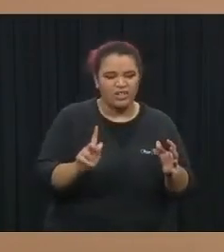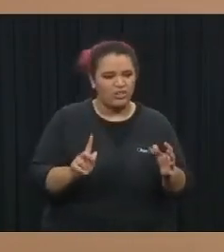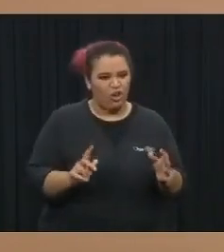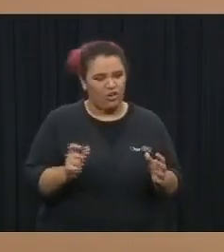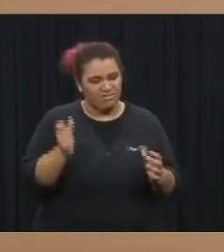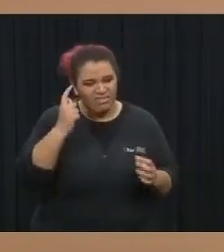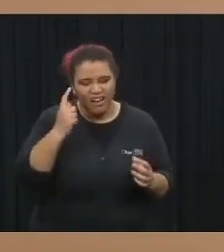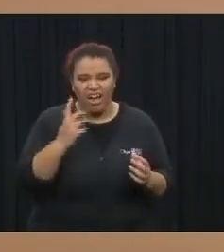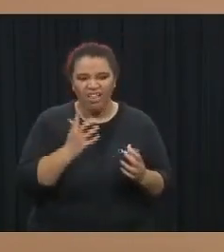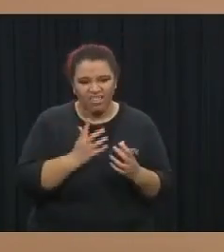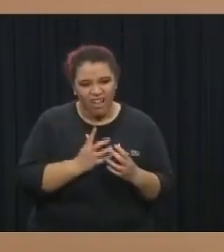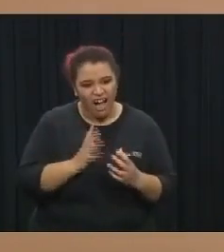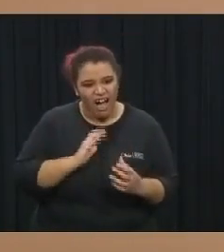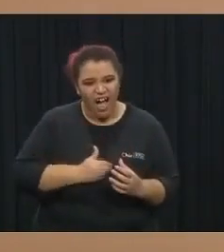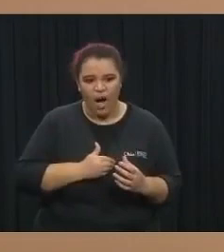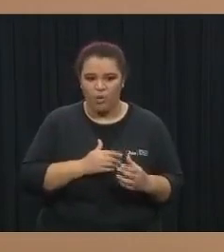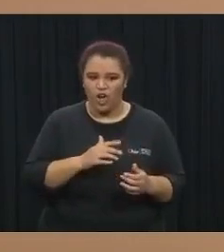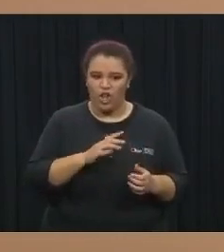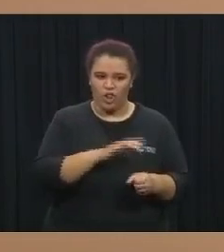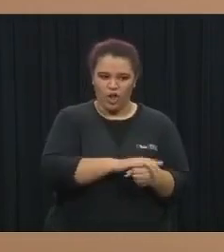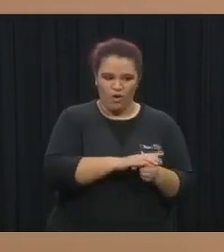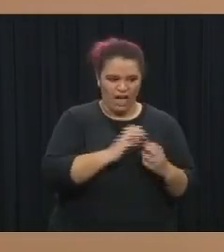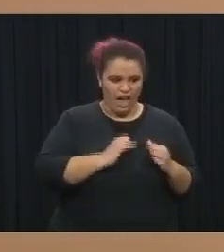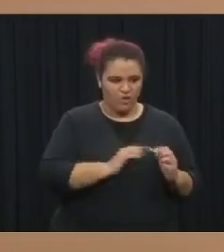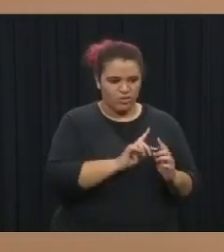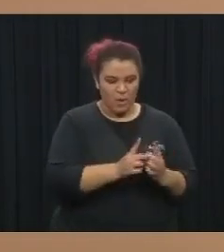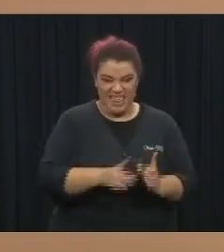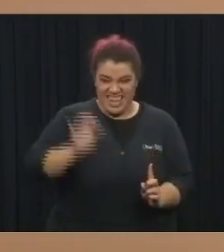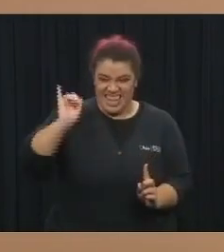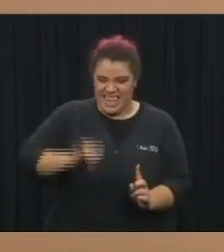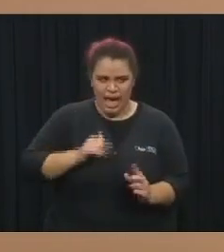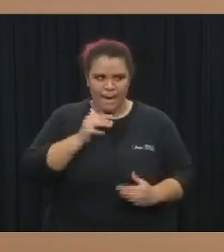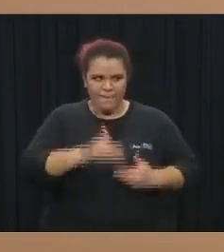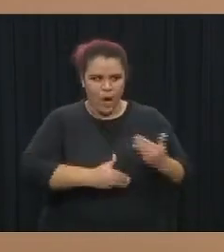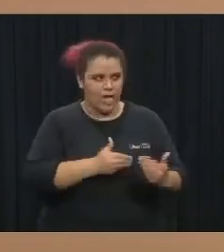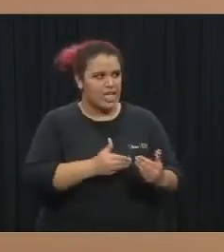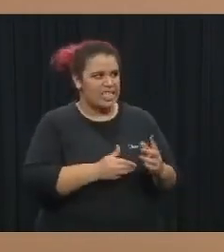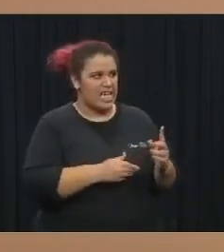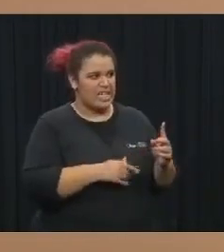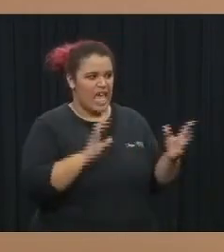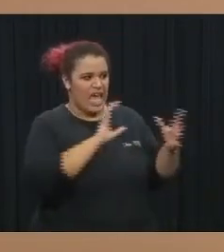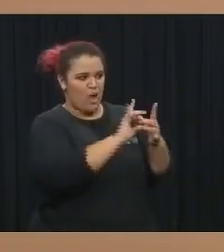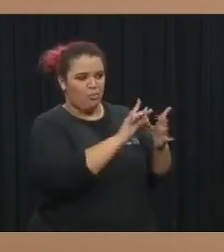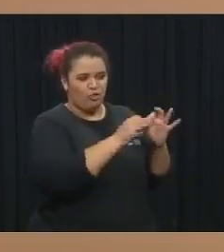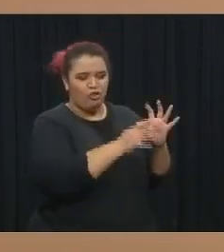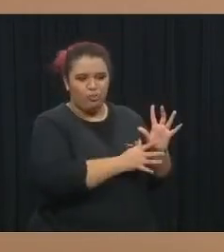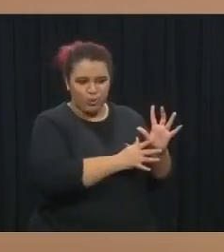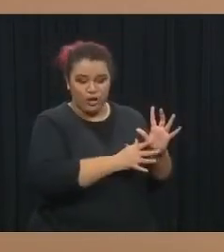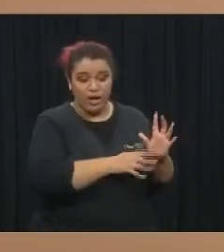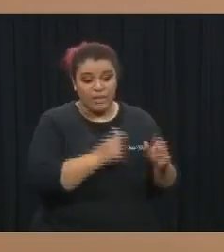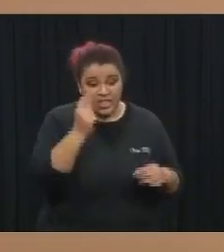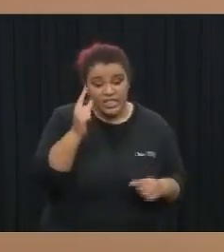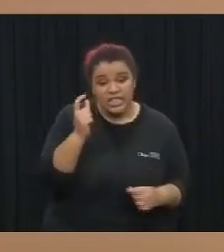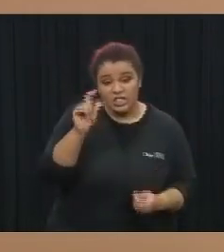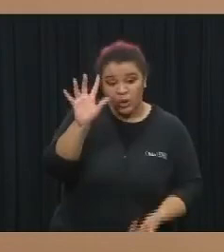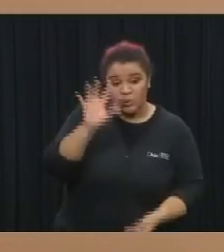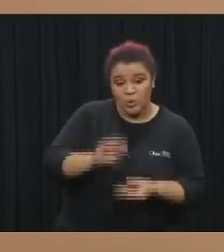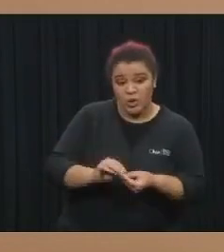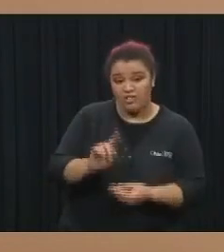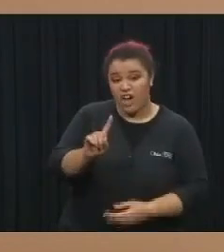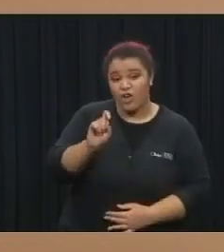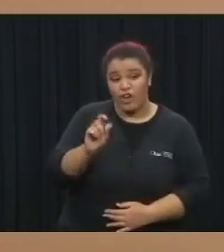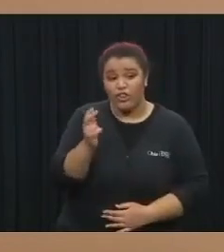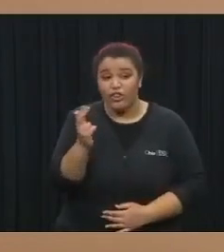communities specific. You know, a lot of public health is done at the local level, 113 local health departments. So they're working